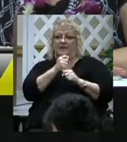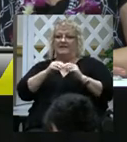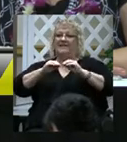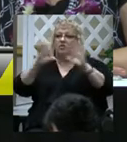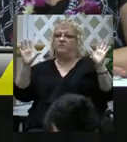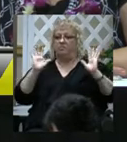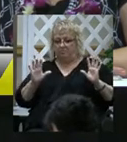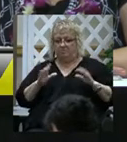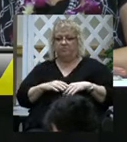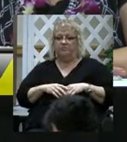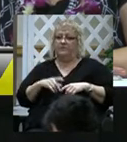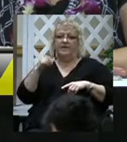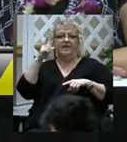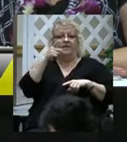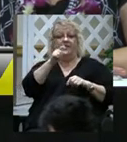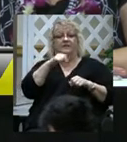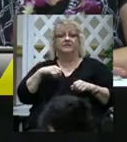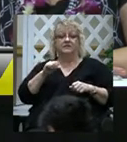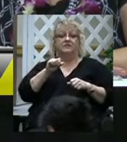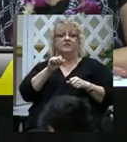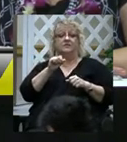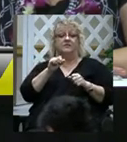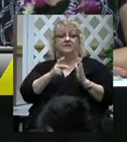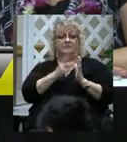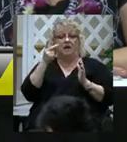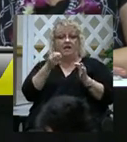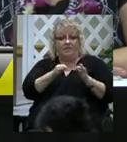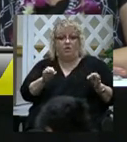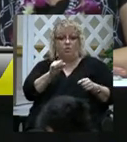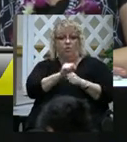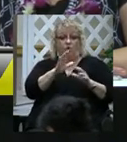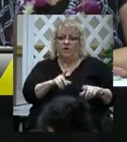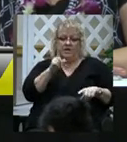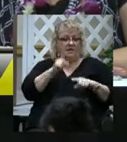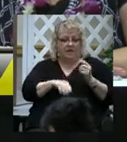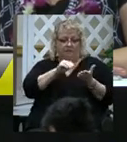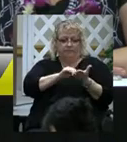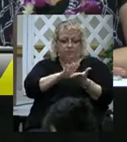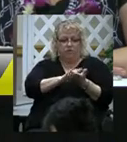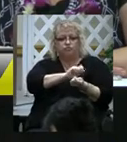clarity. But no, they can't put anything in writing. And there is